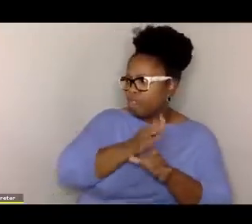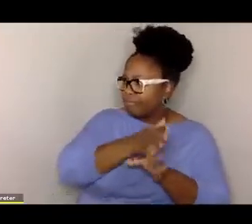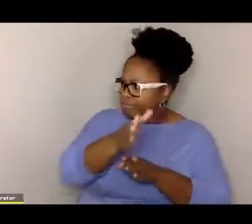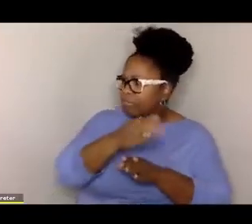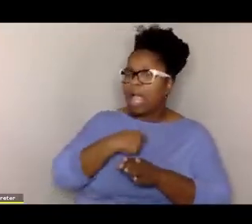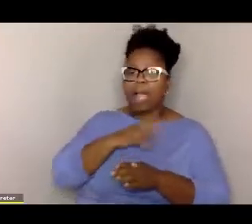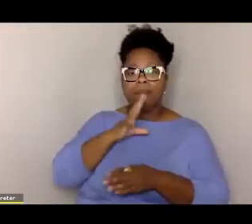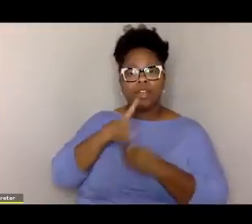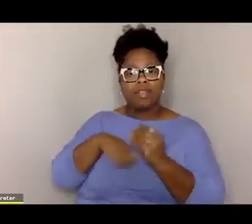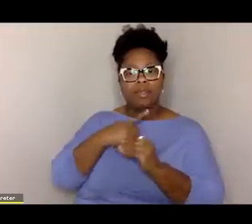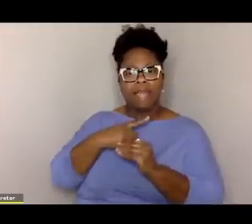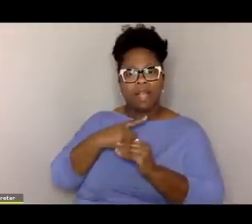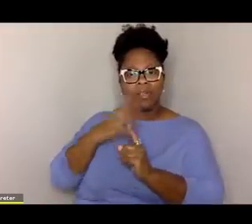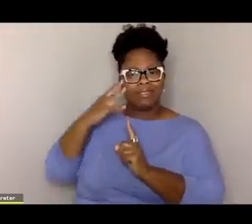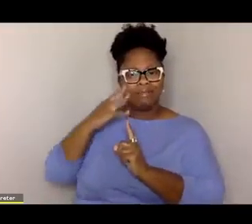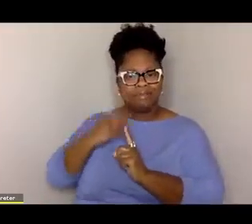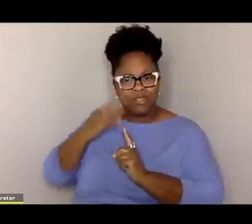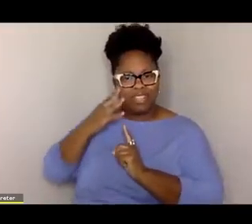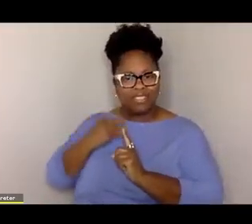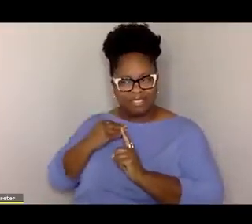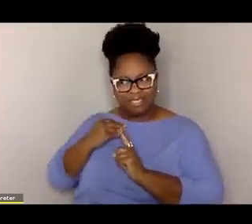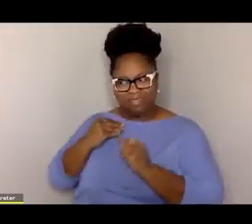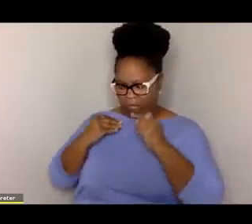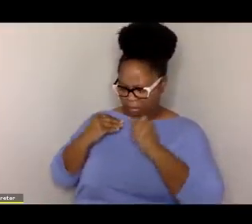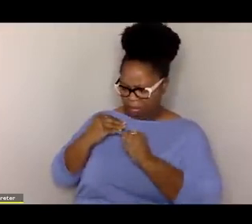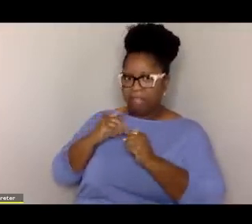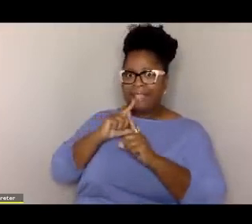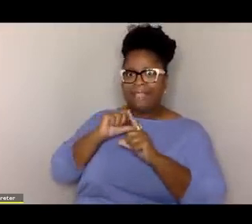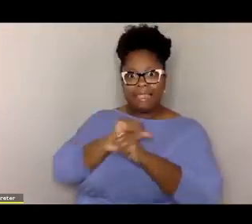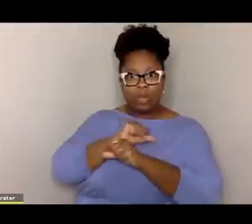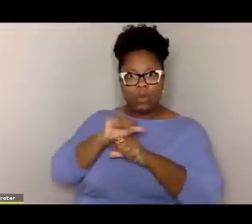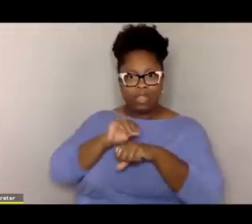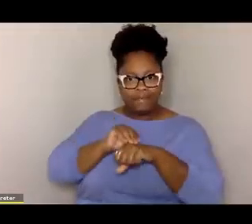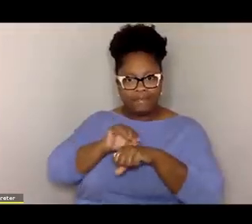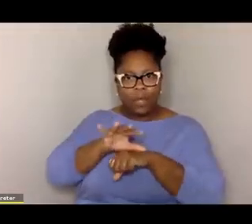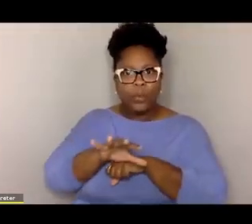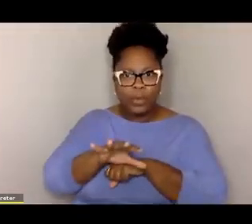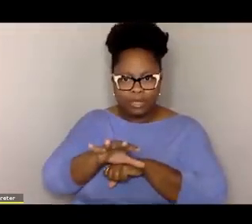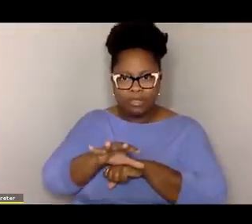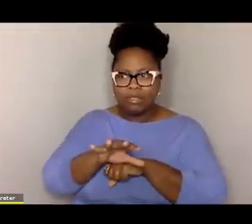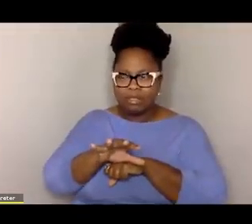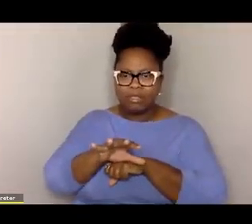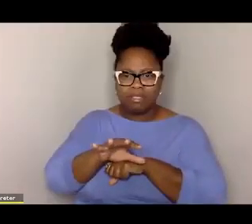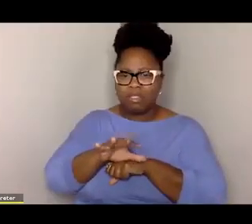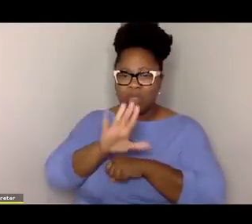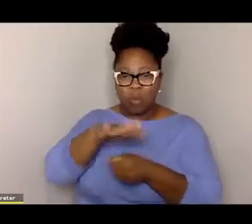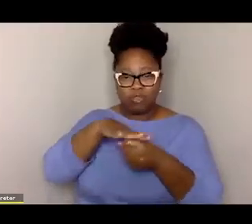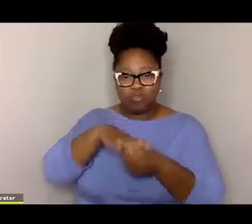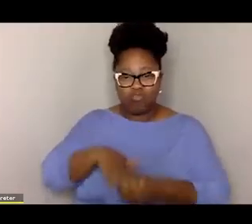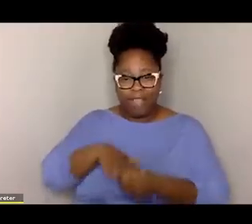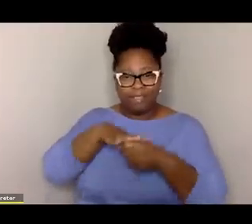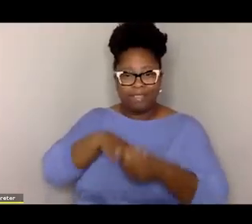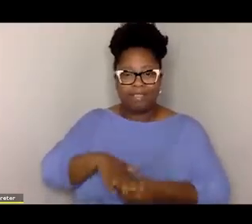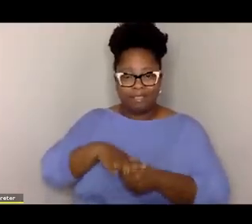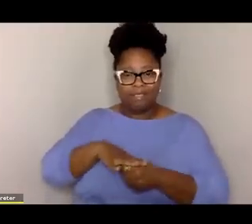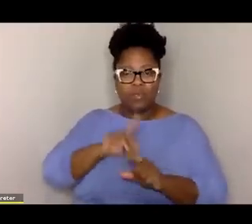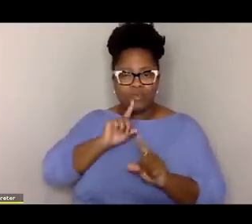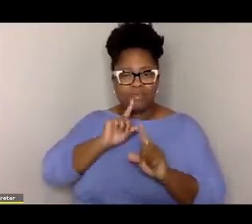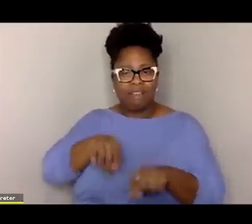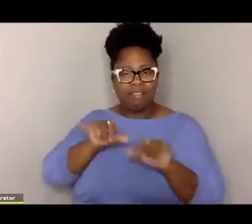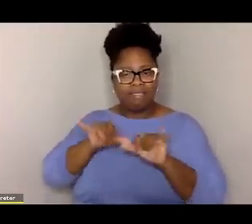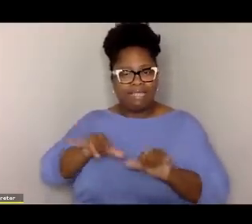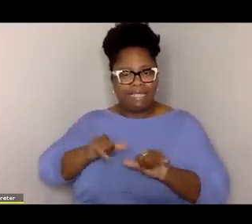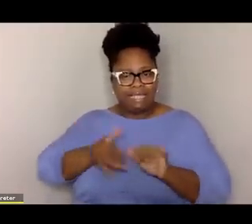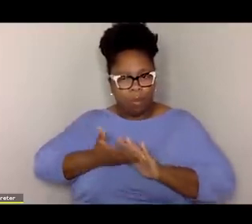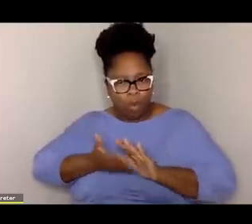actually referring to an experience that can literally influence the way your stress response